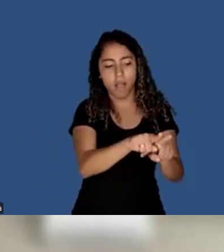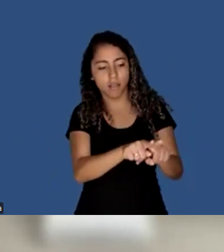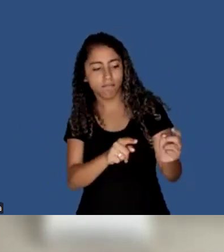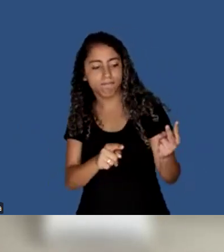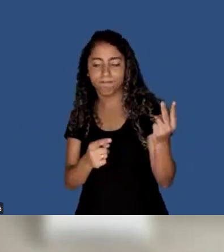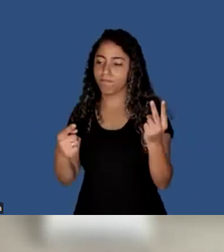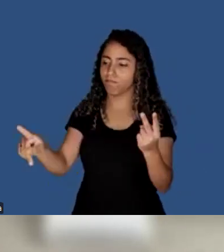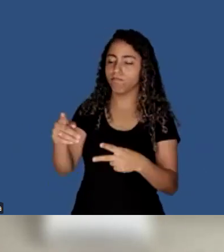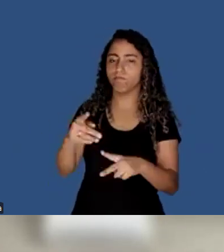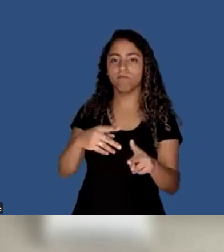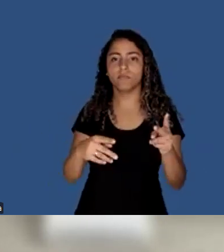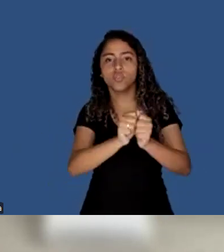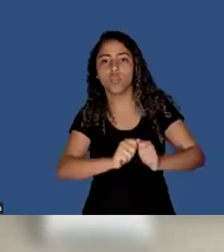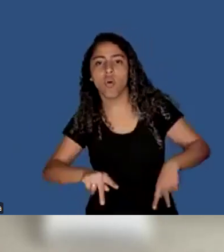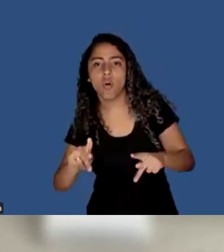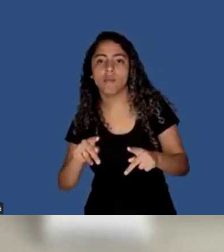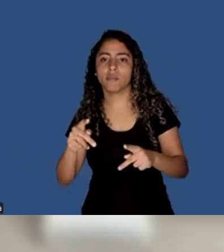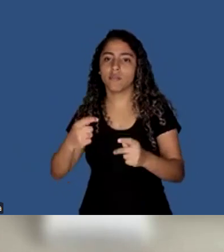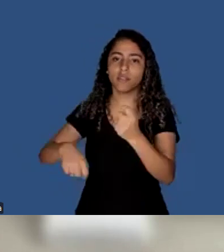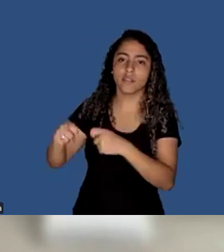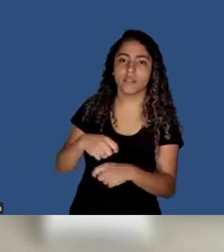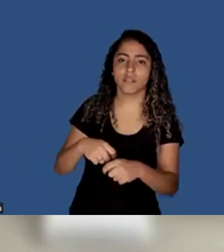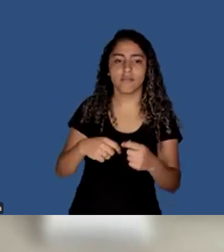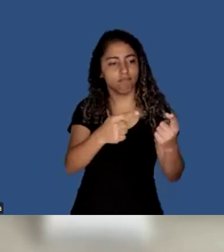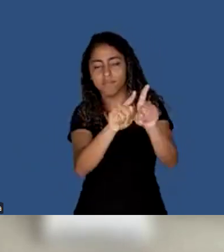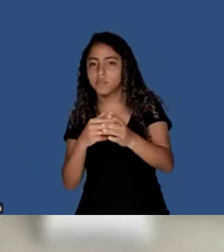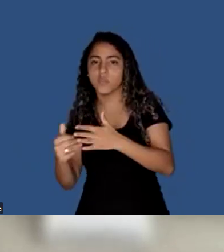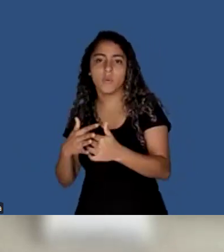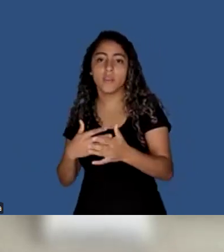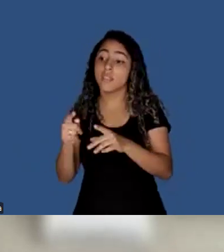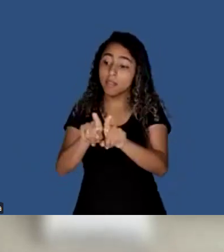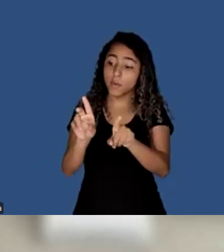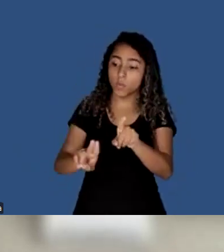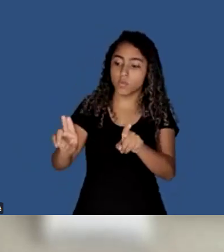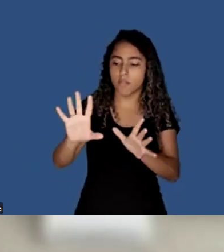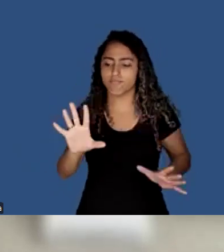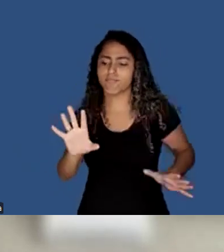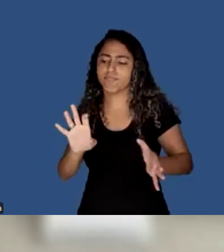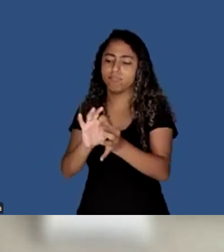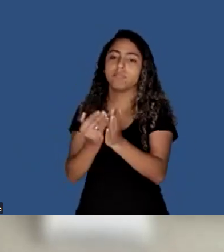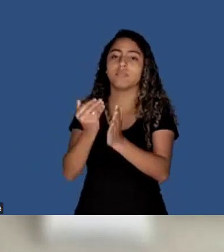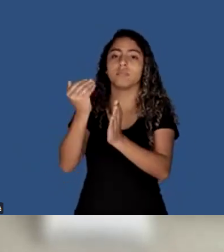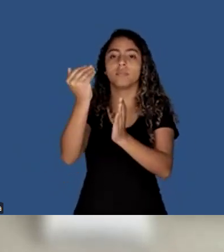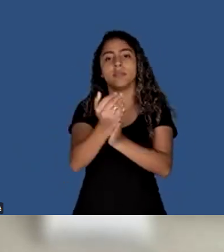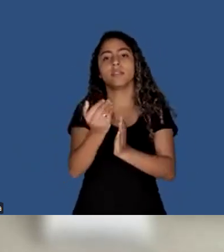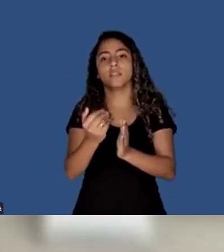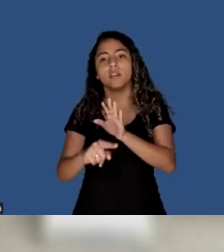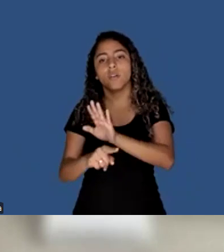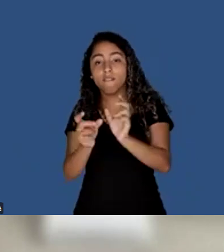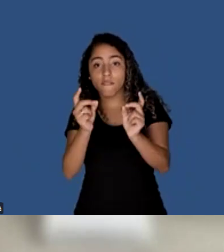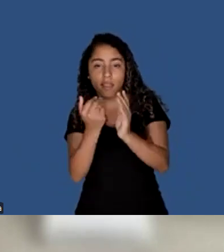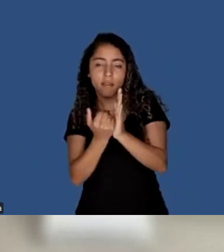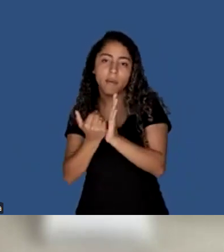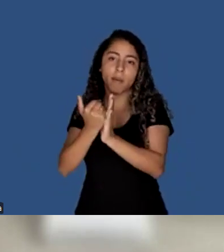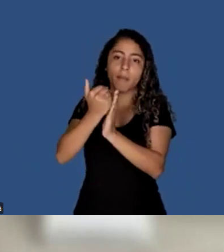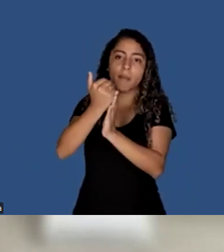for our partners in every vertical and financial services, and ensuring greater user engagement so that we can grow